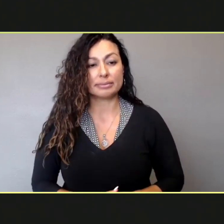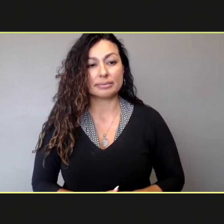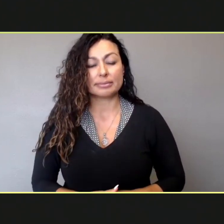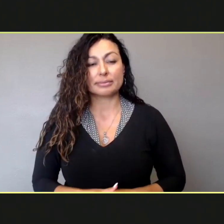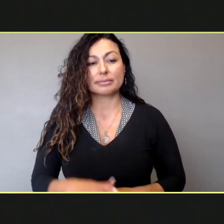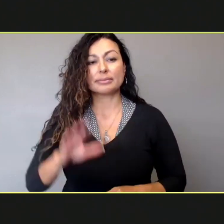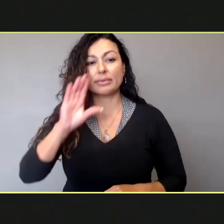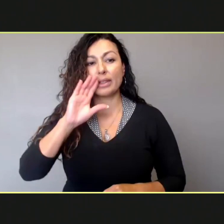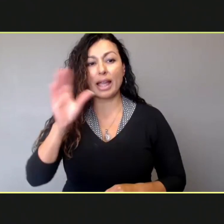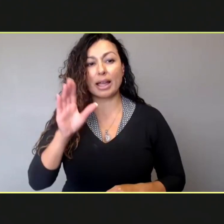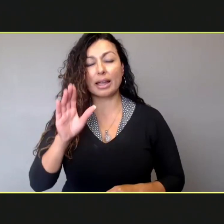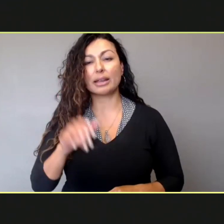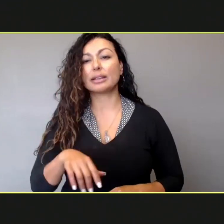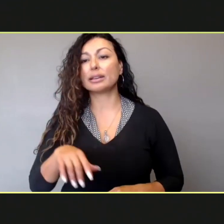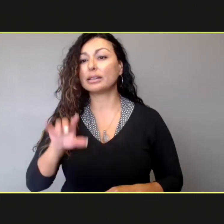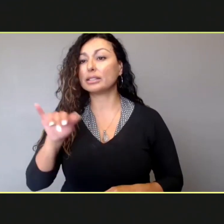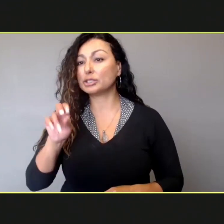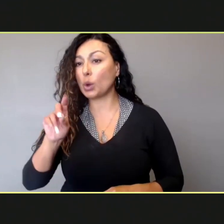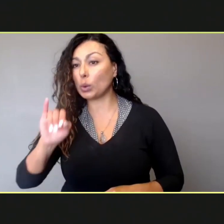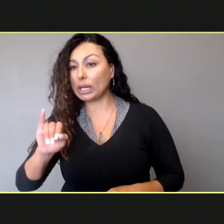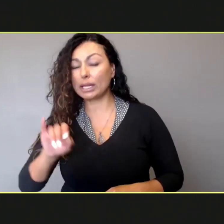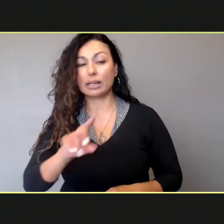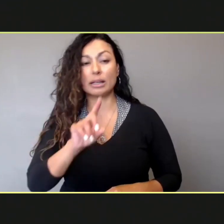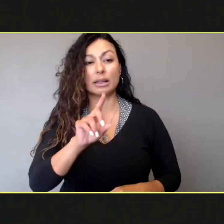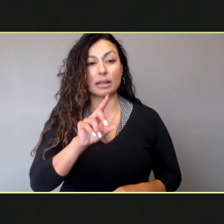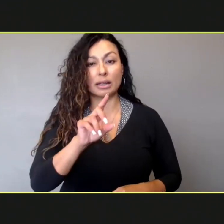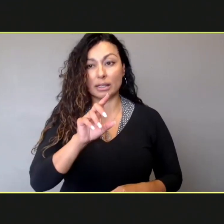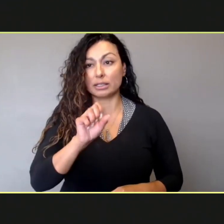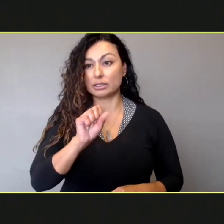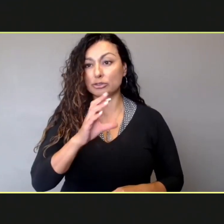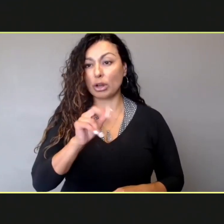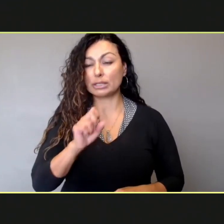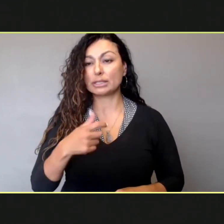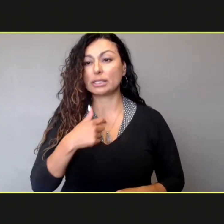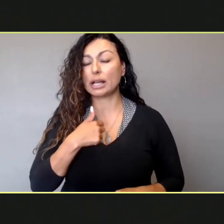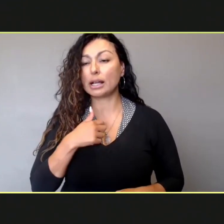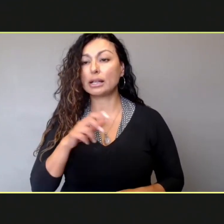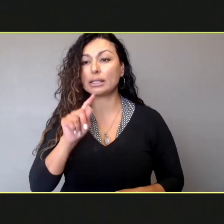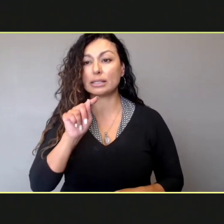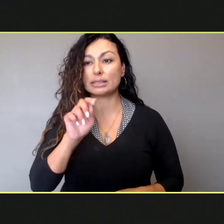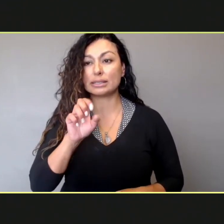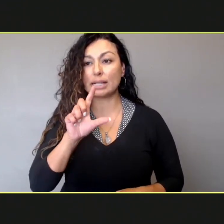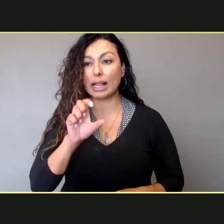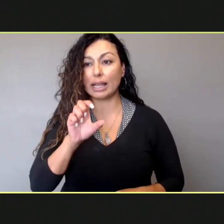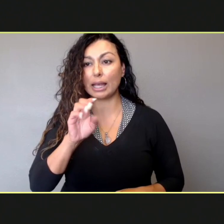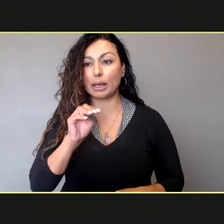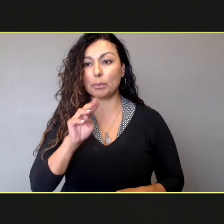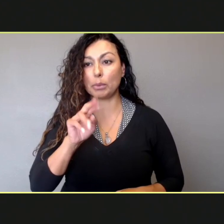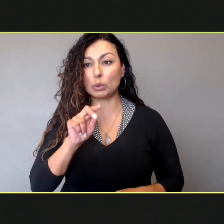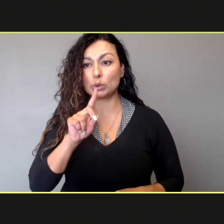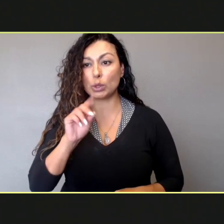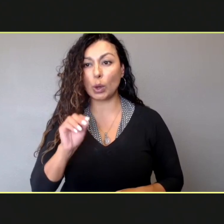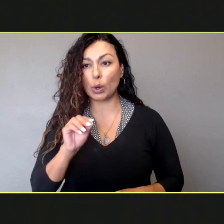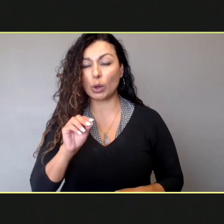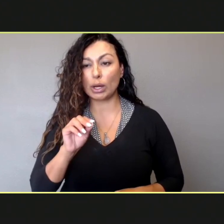Hi, Jody, Dr. Grace, thank you. It's Jamie Prieto with NBC Telemundo. Now, I apologize.